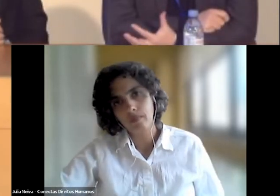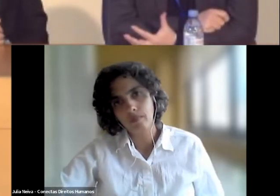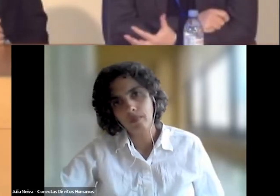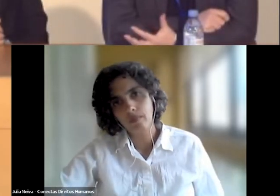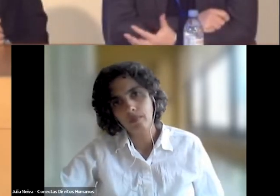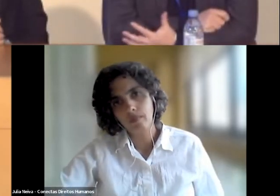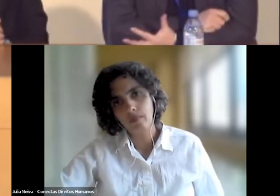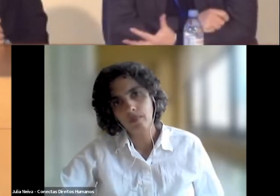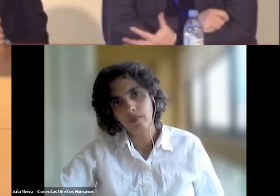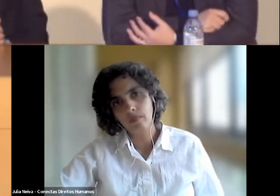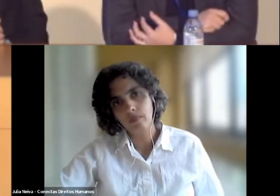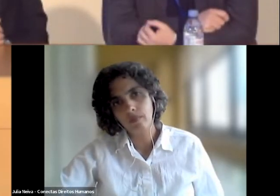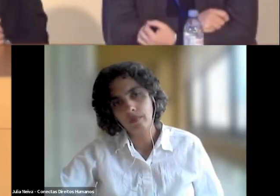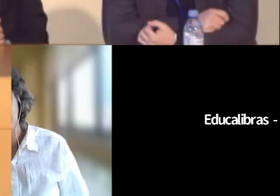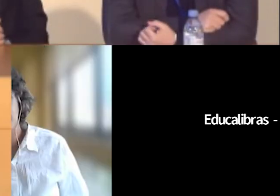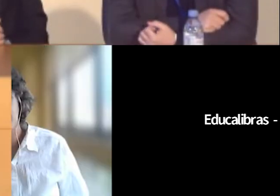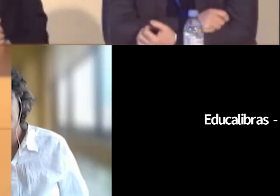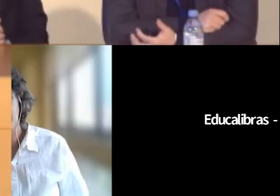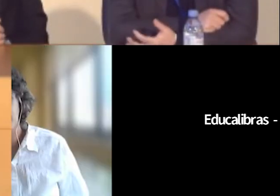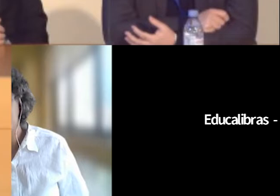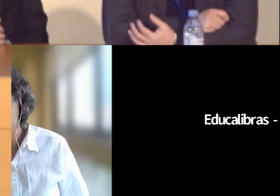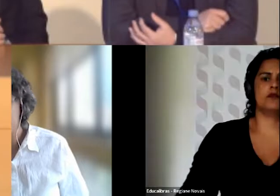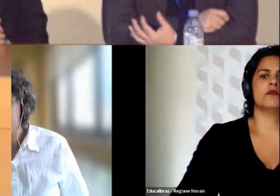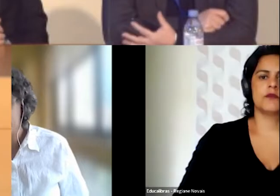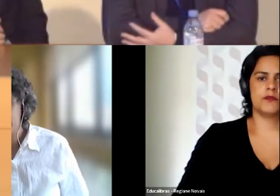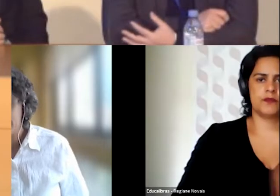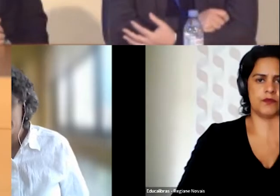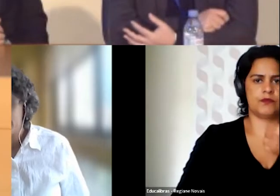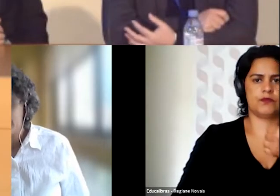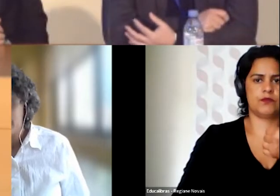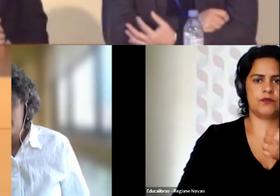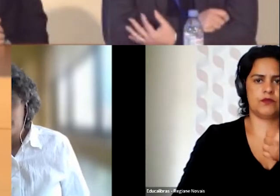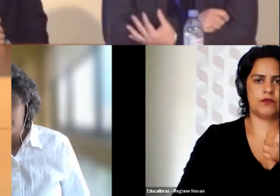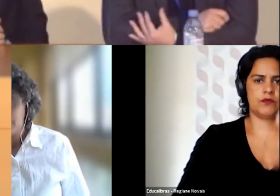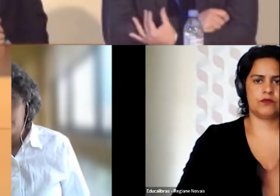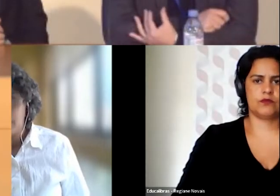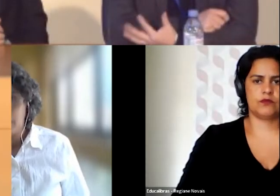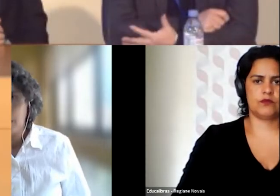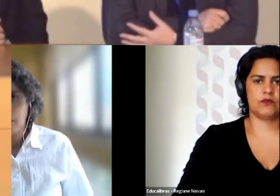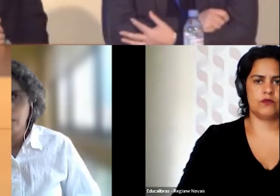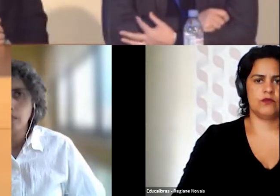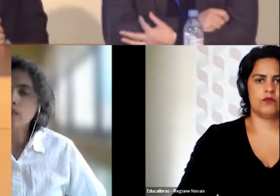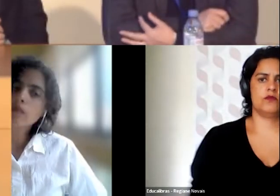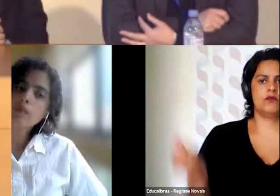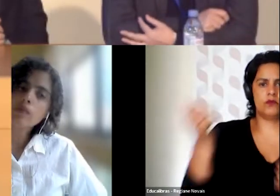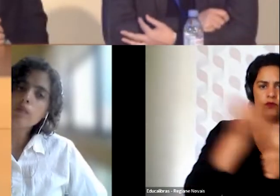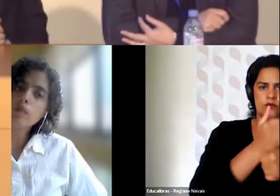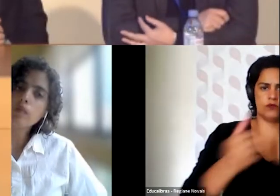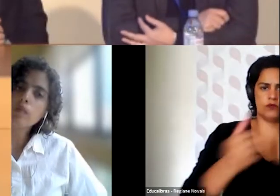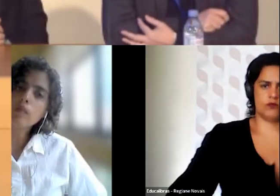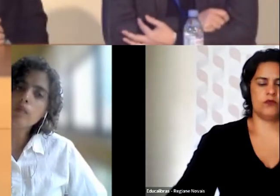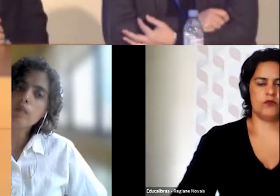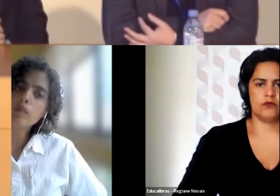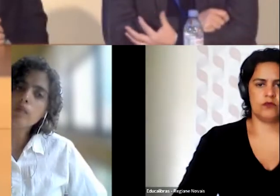align Brazil's tax policy with international standards on transfer pricing, removing the risks of